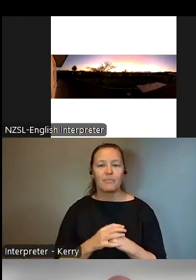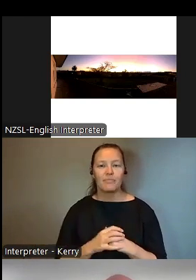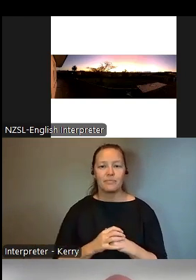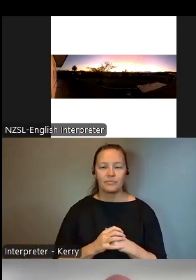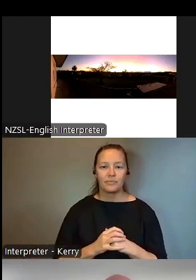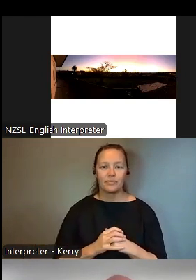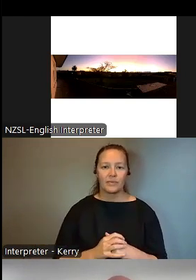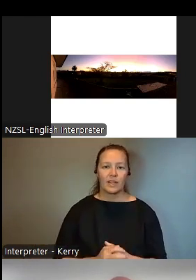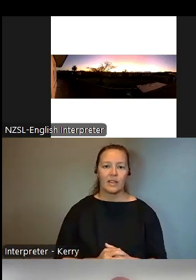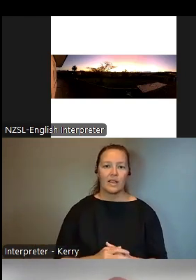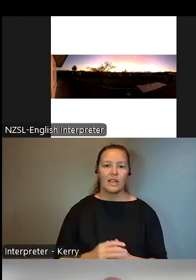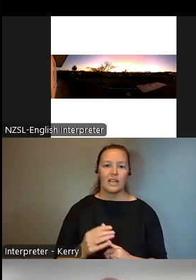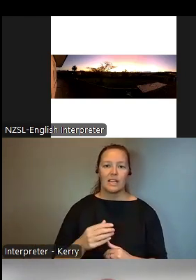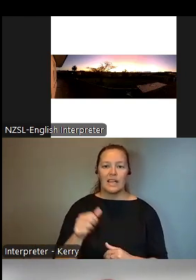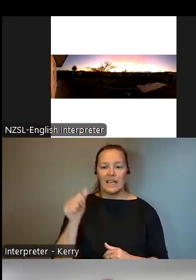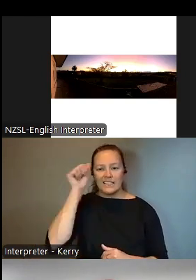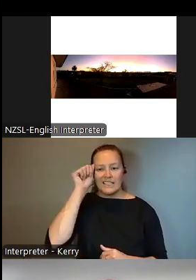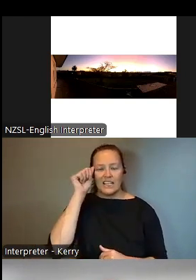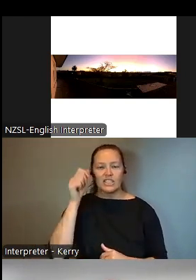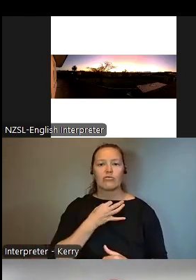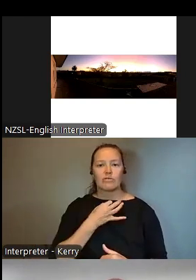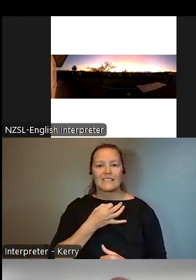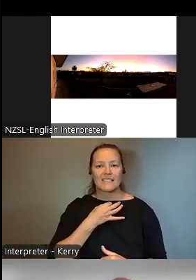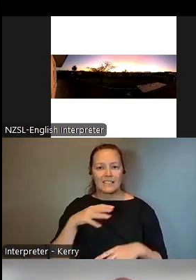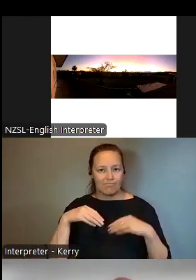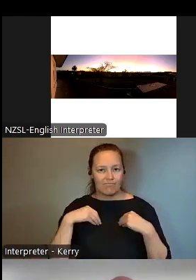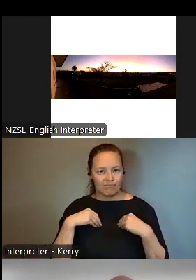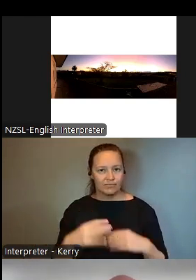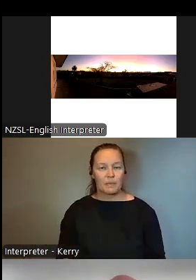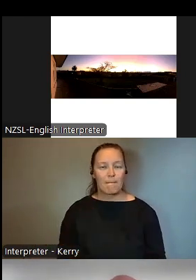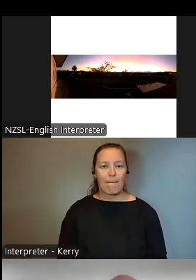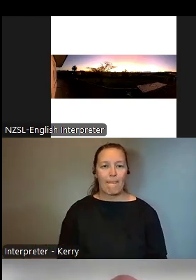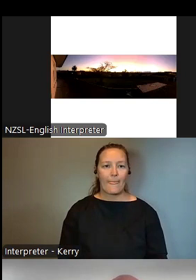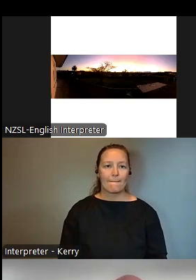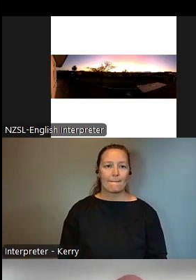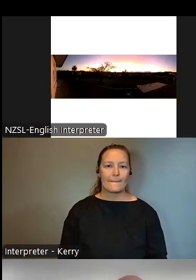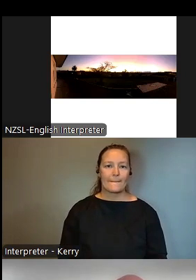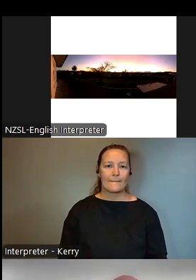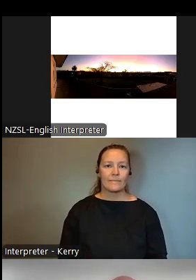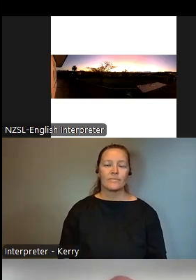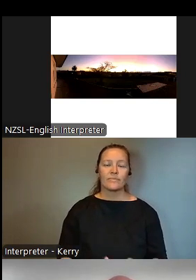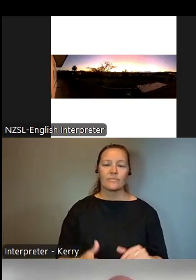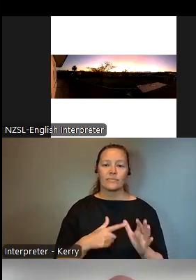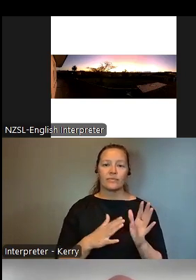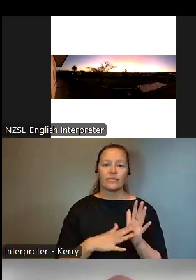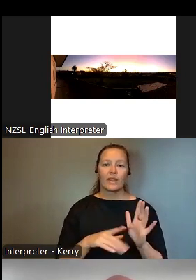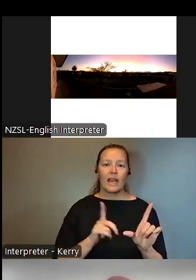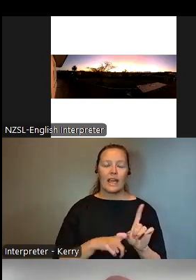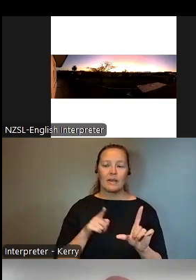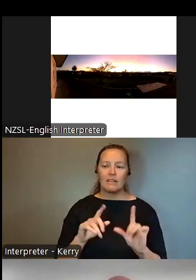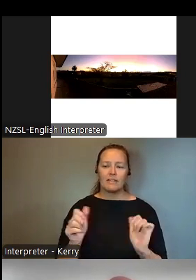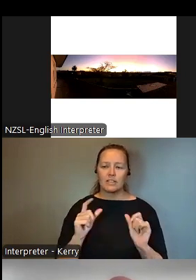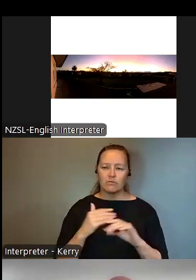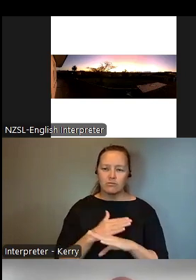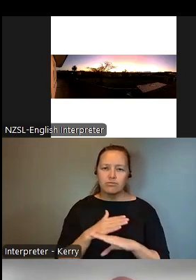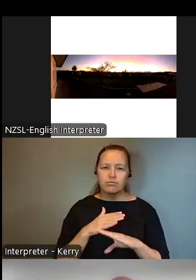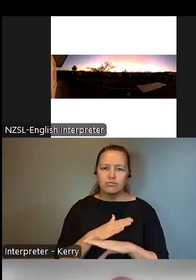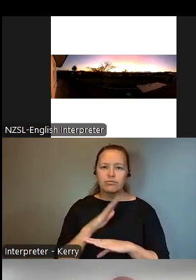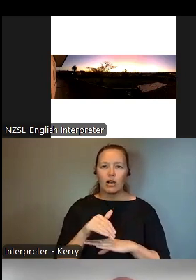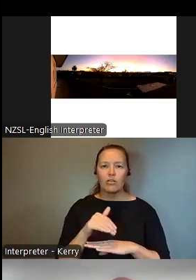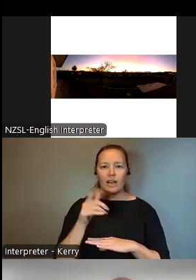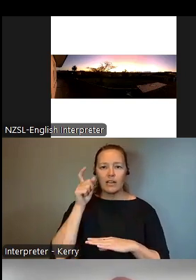intelligent risk-taking. And so she's done a lot of work on the concept of